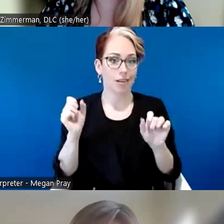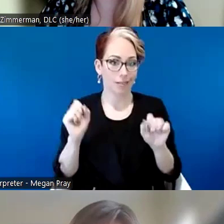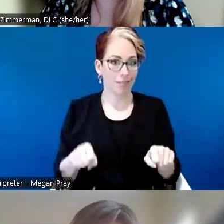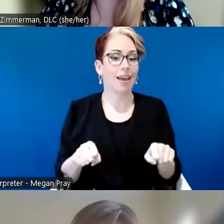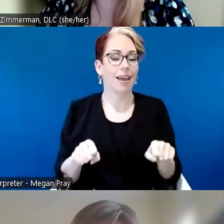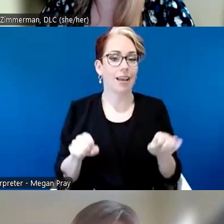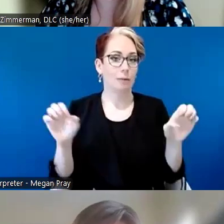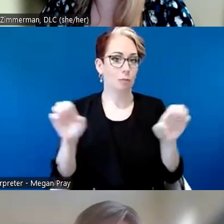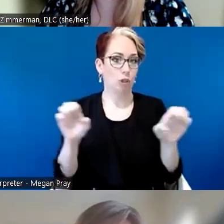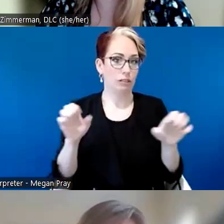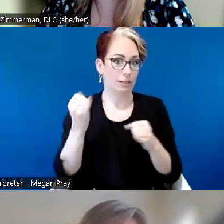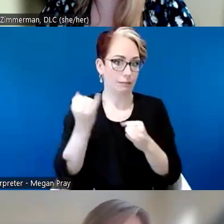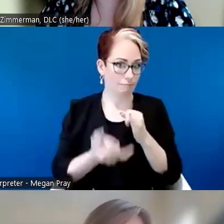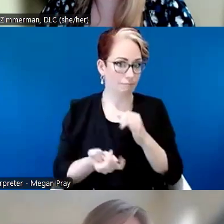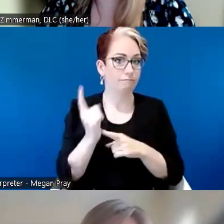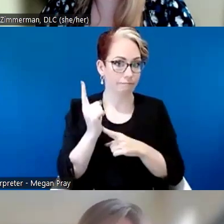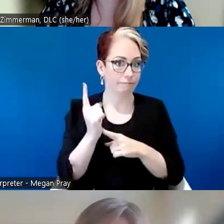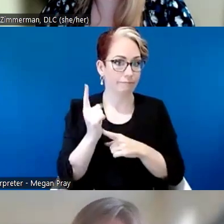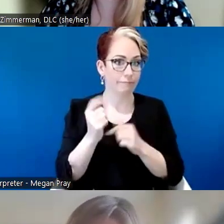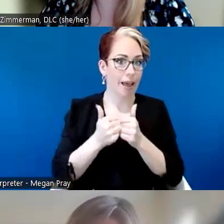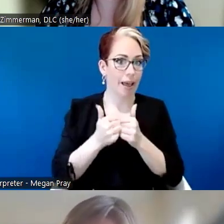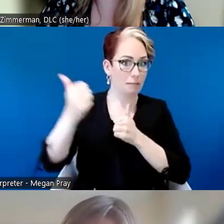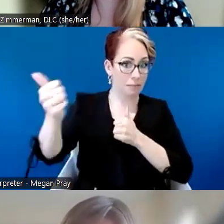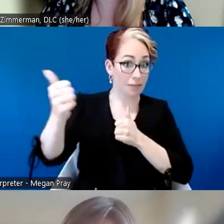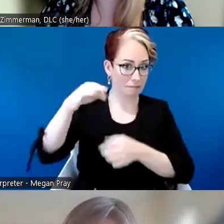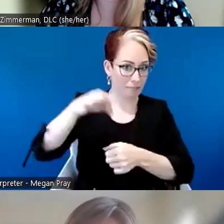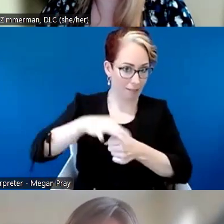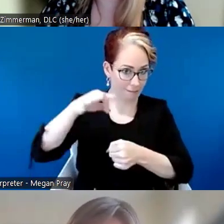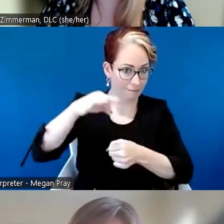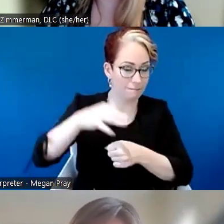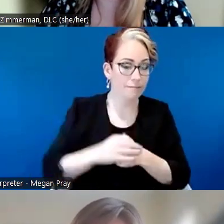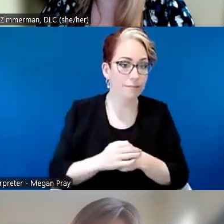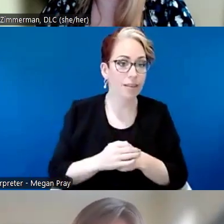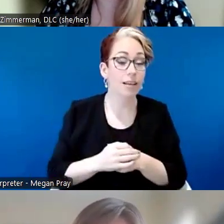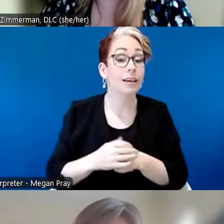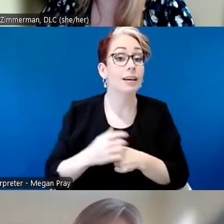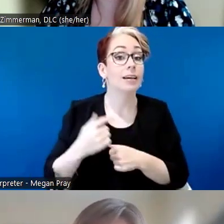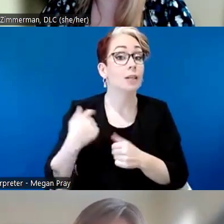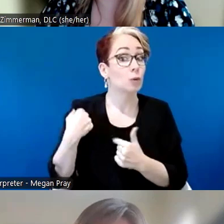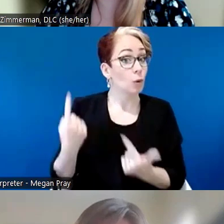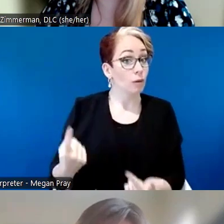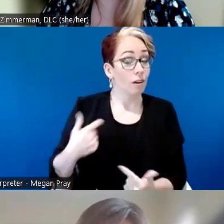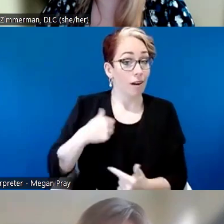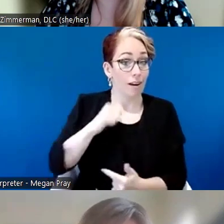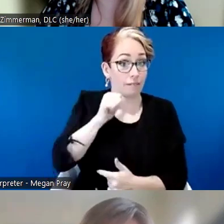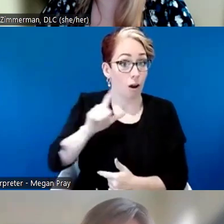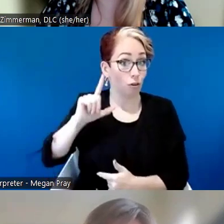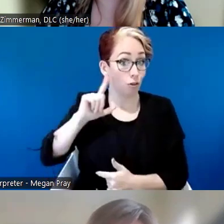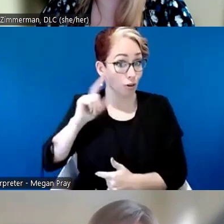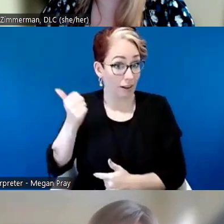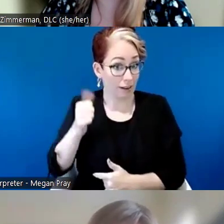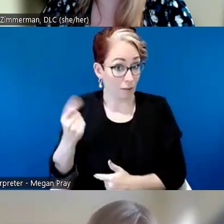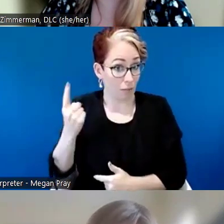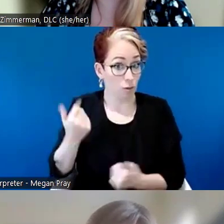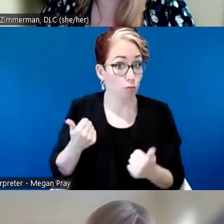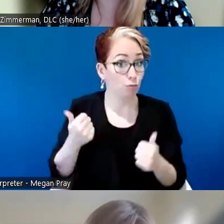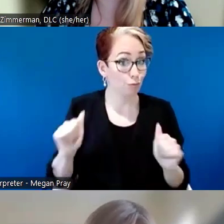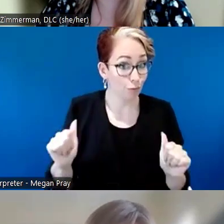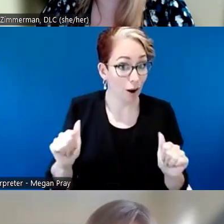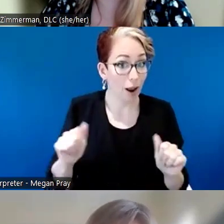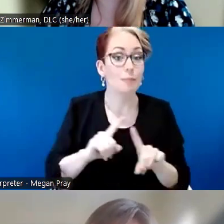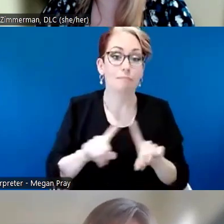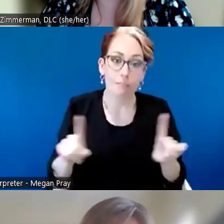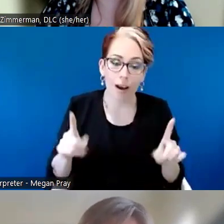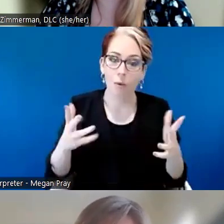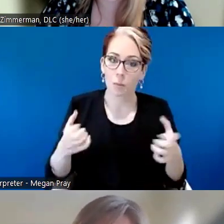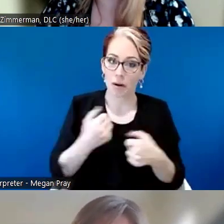absentee ballot. I have not yet heard of anyone attempting this, but we wanted to make sure it